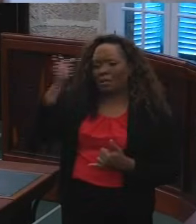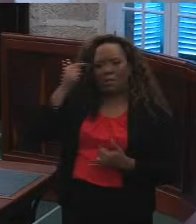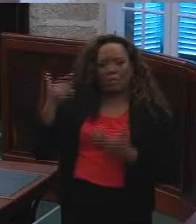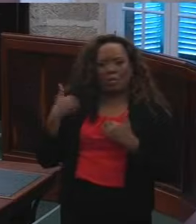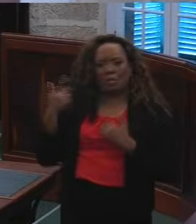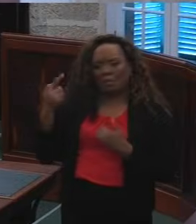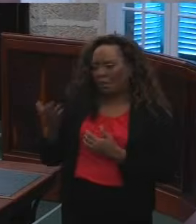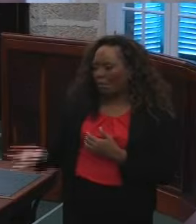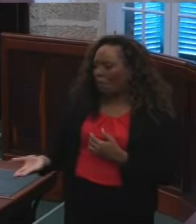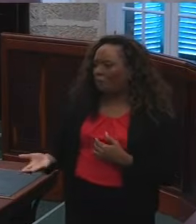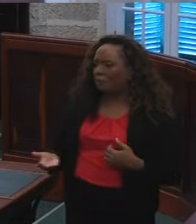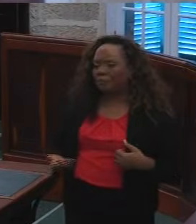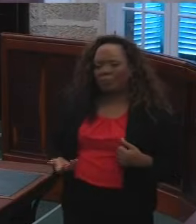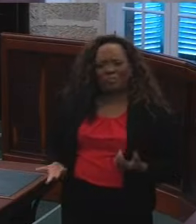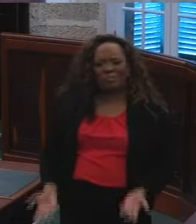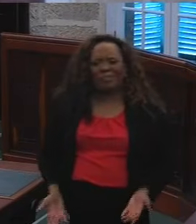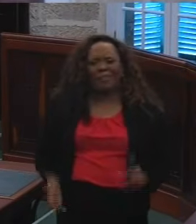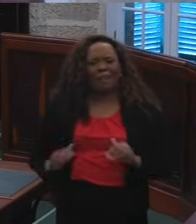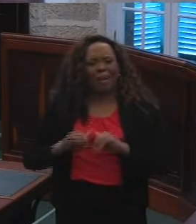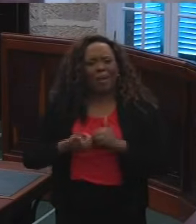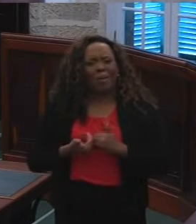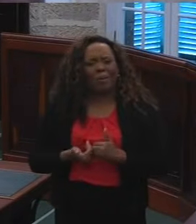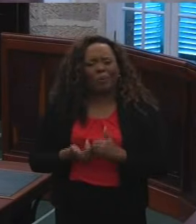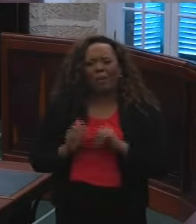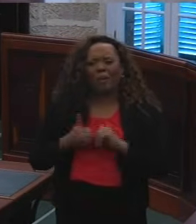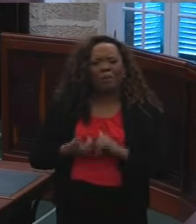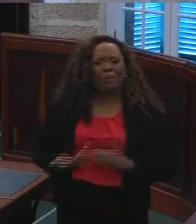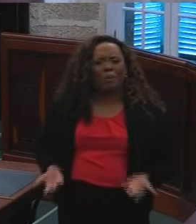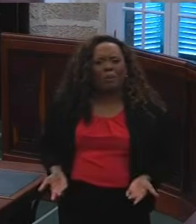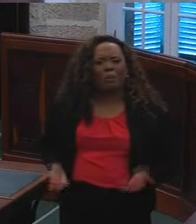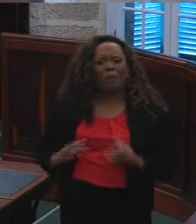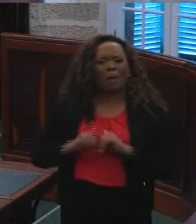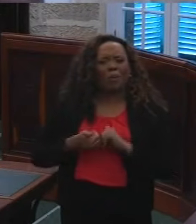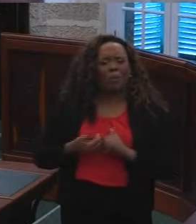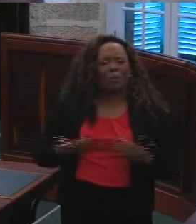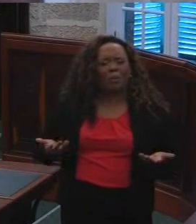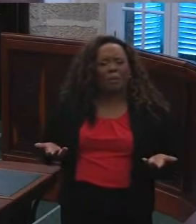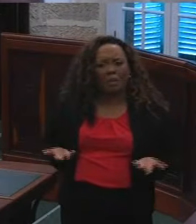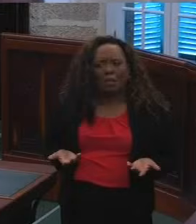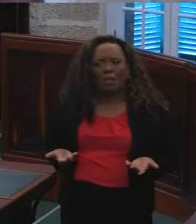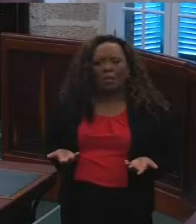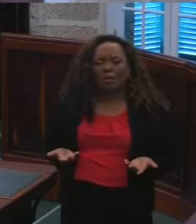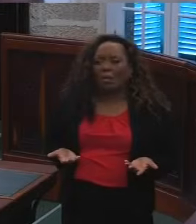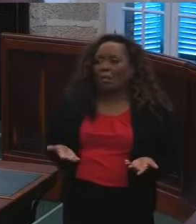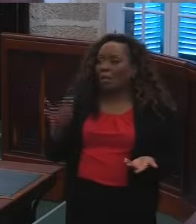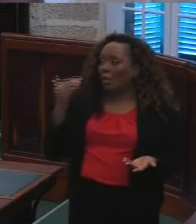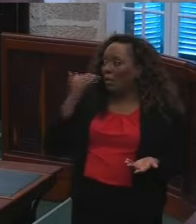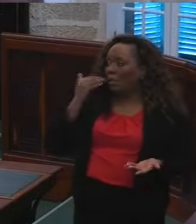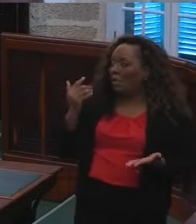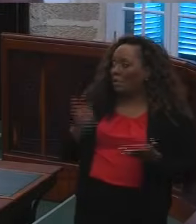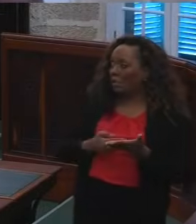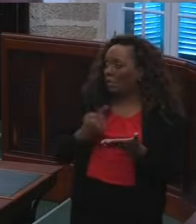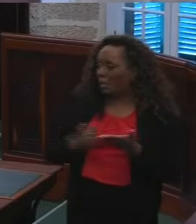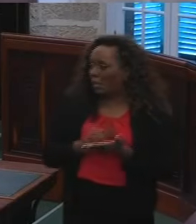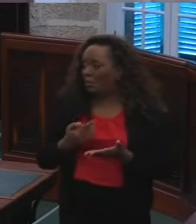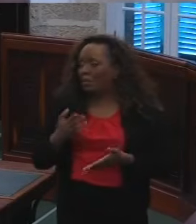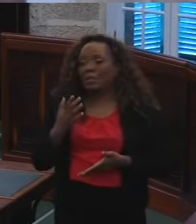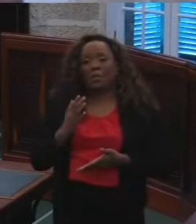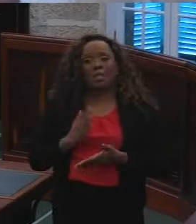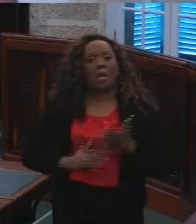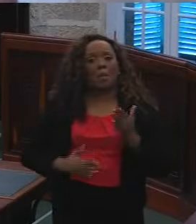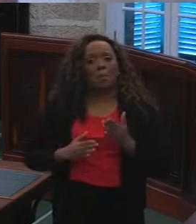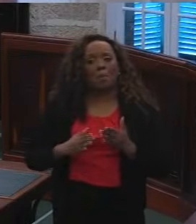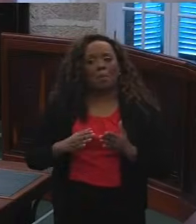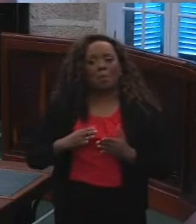this? How did the family structure? We understand that sometimes because of dementia, Alzheimer's, and other illnesses, that